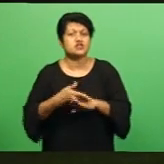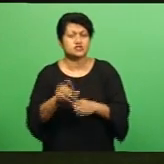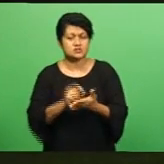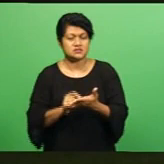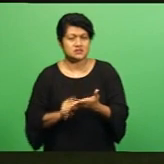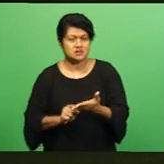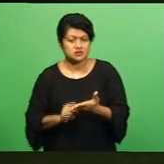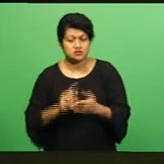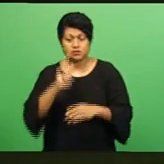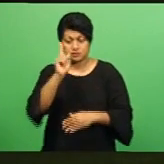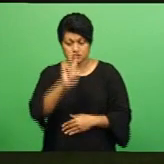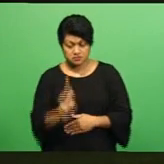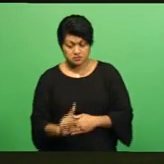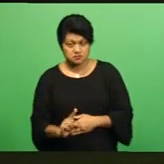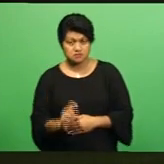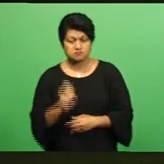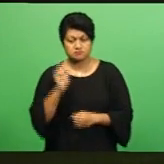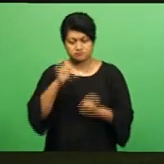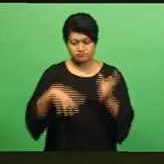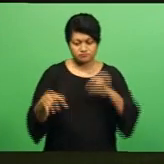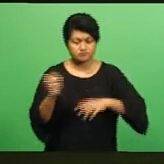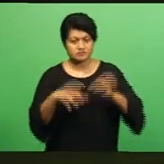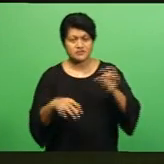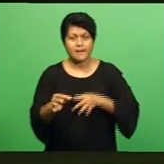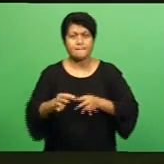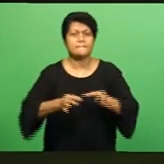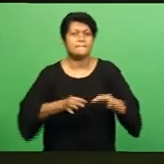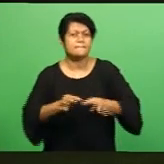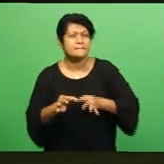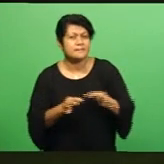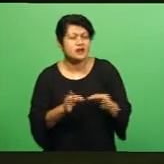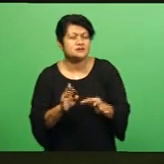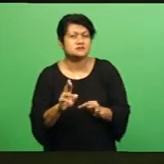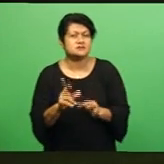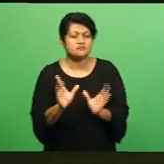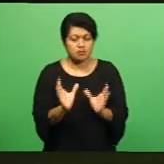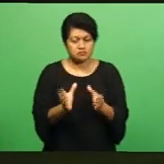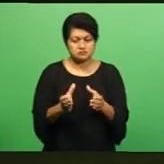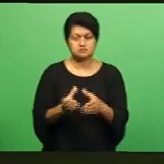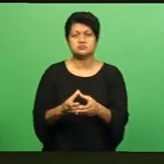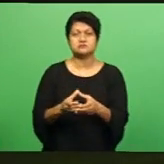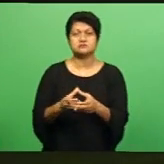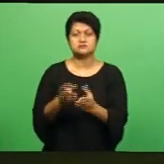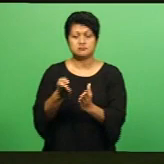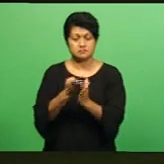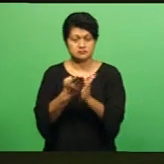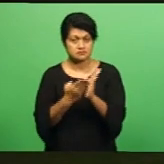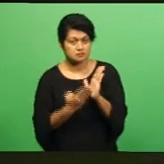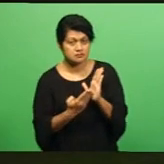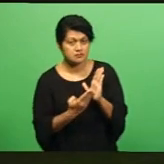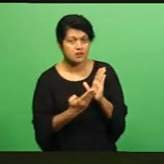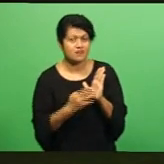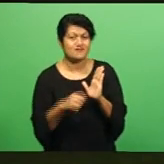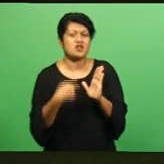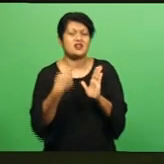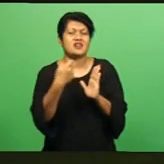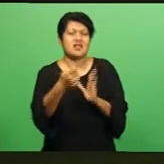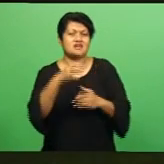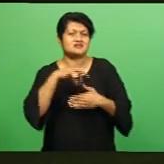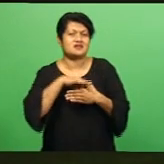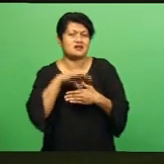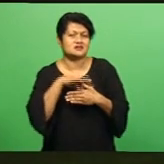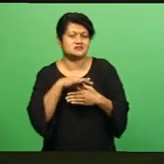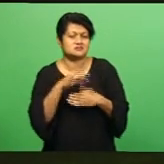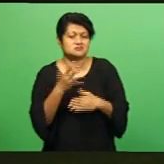have put together the plans for their campaign budget, that is for the next general election, which is